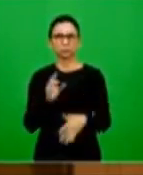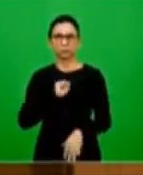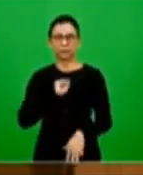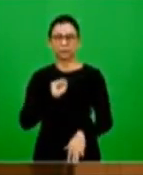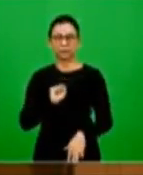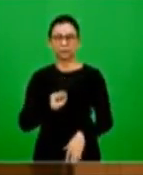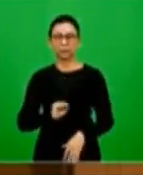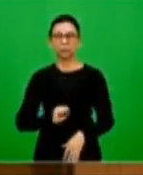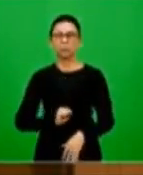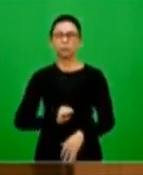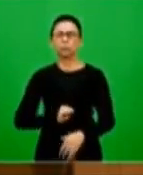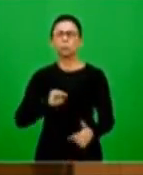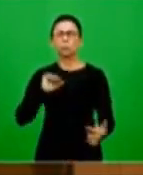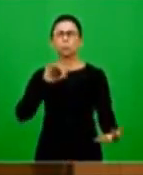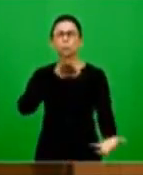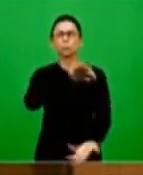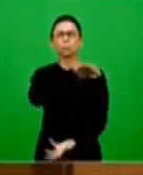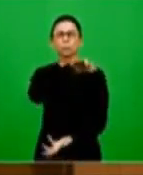live.